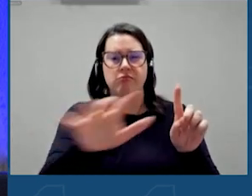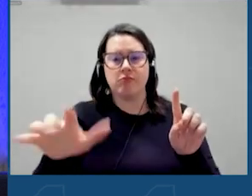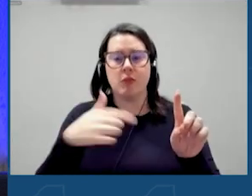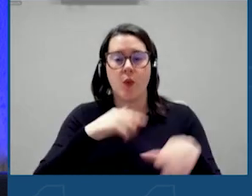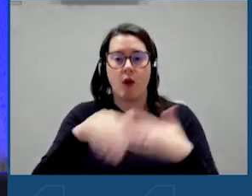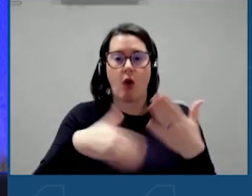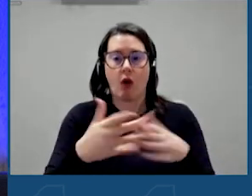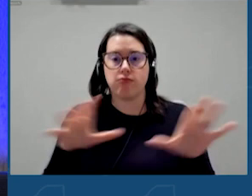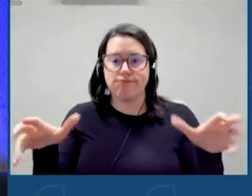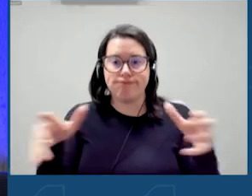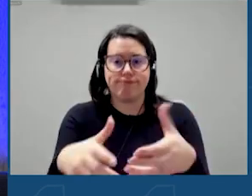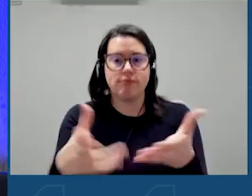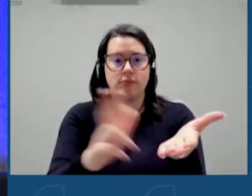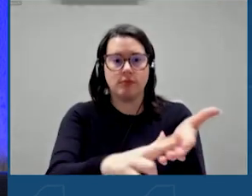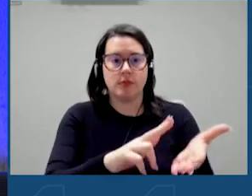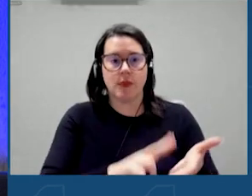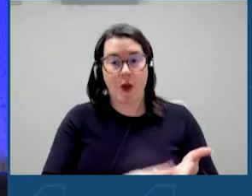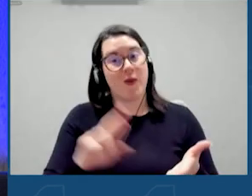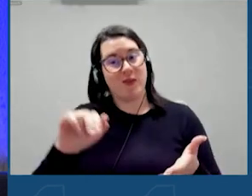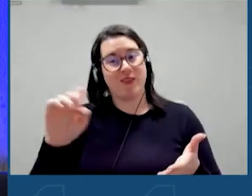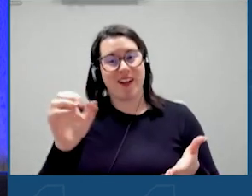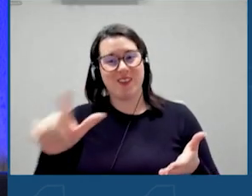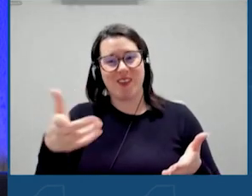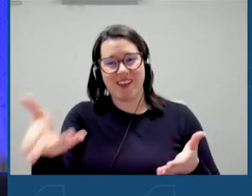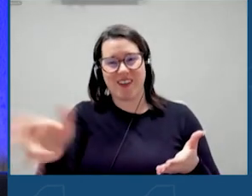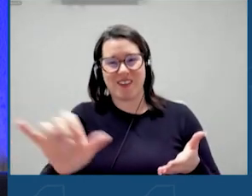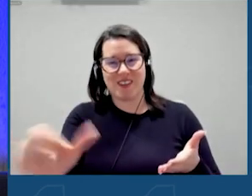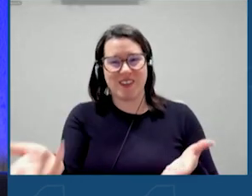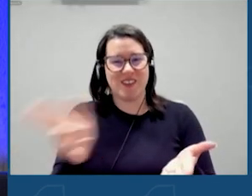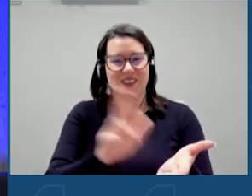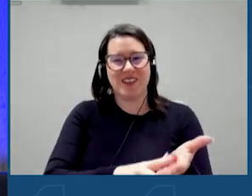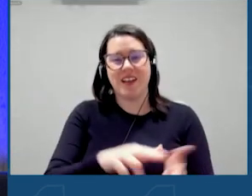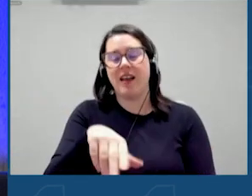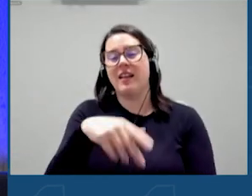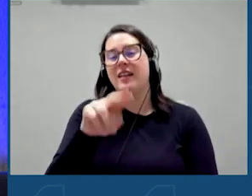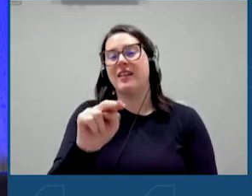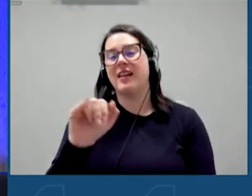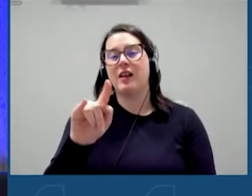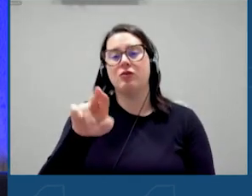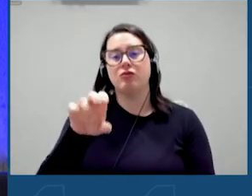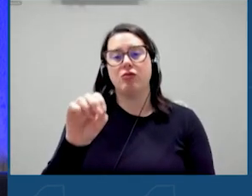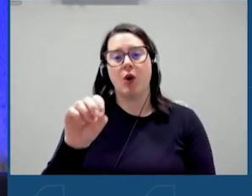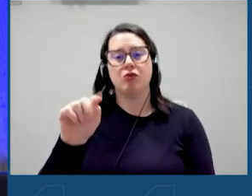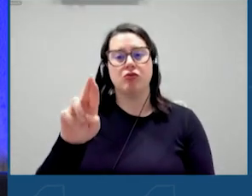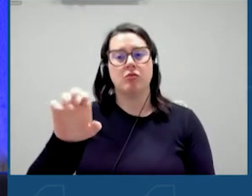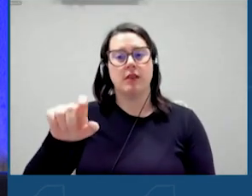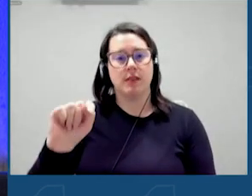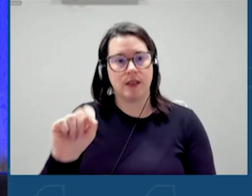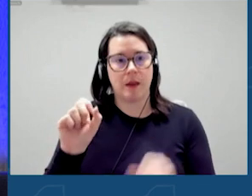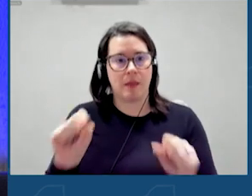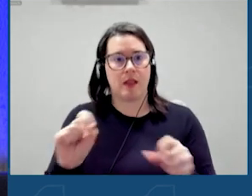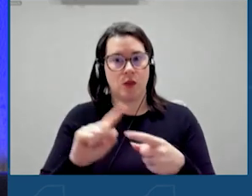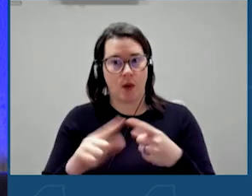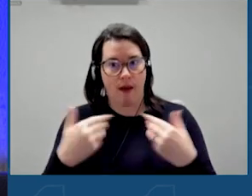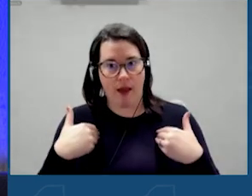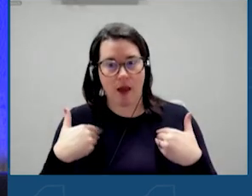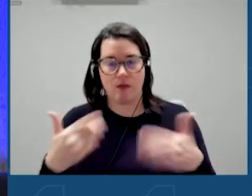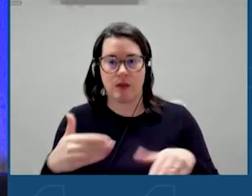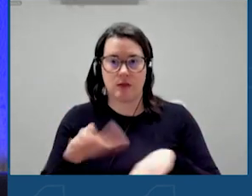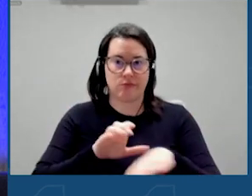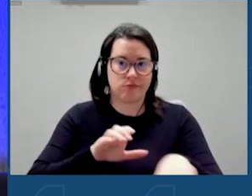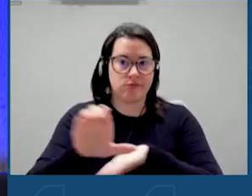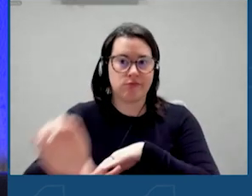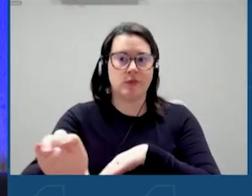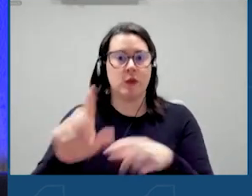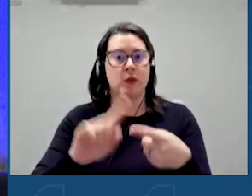signed Rachel was there too. We signed the NYCHA Trust. An opportunity to unlock critical investments to the residents who